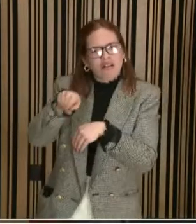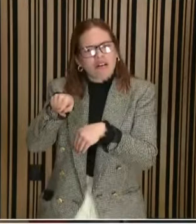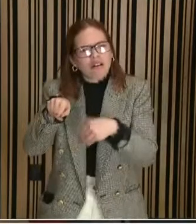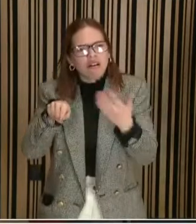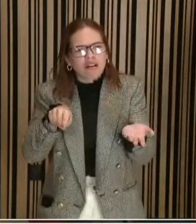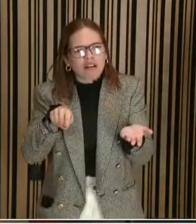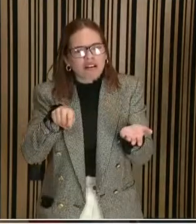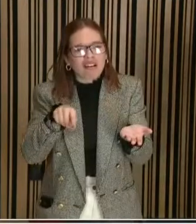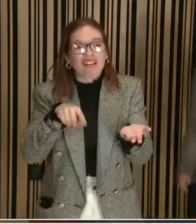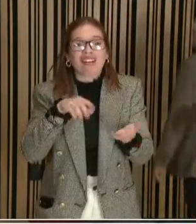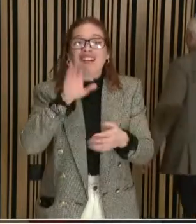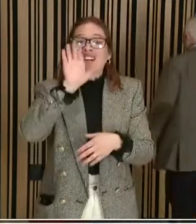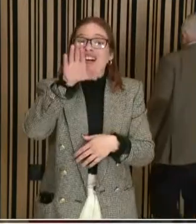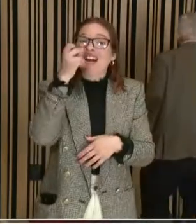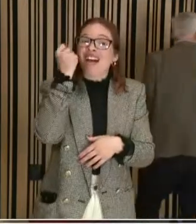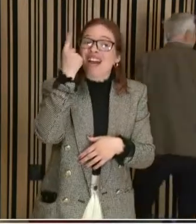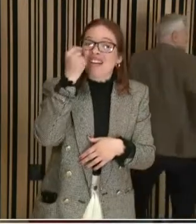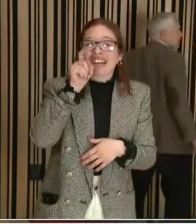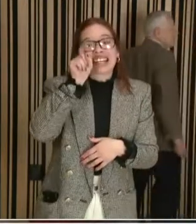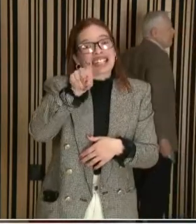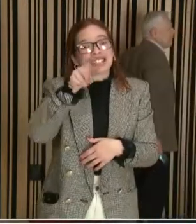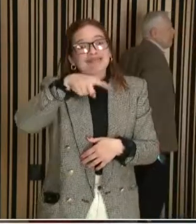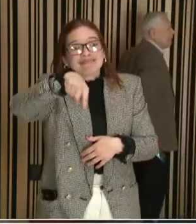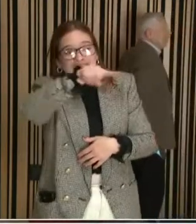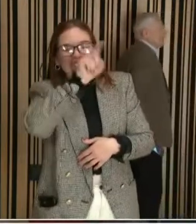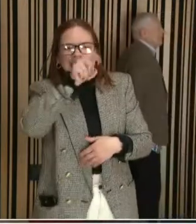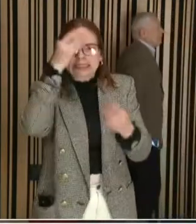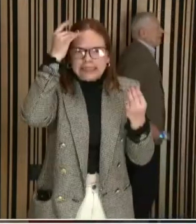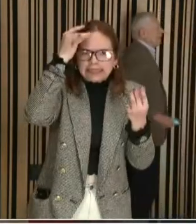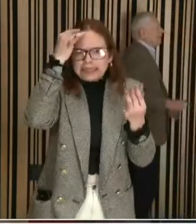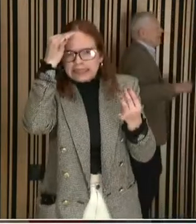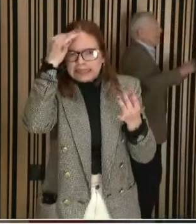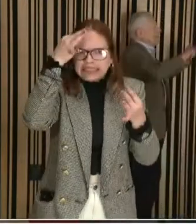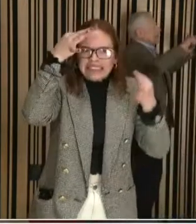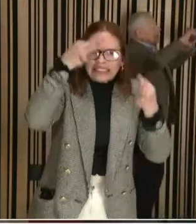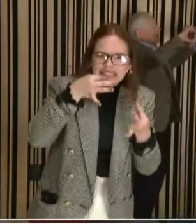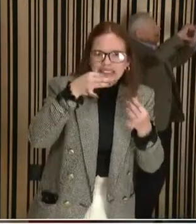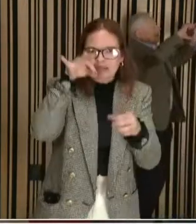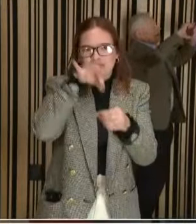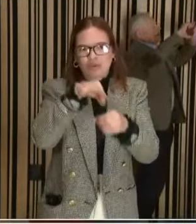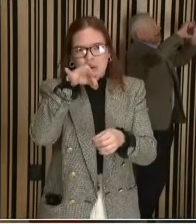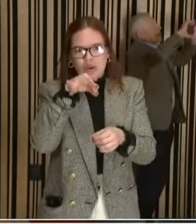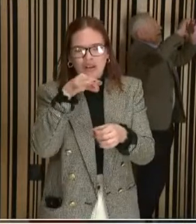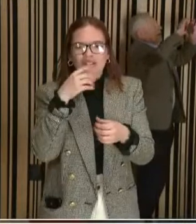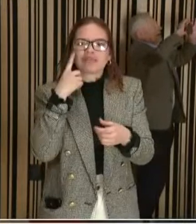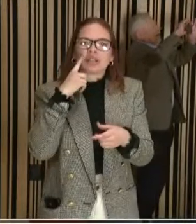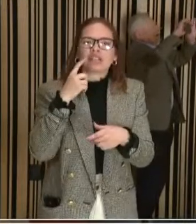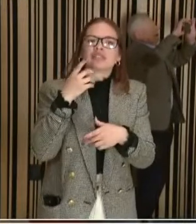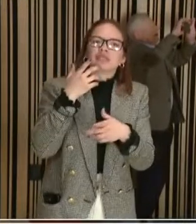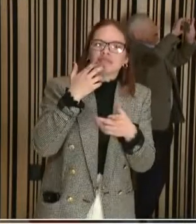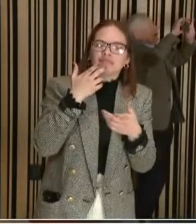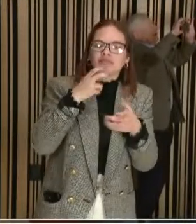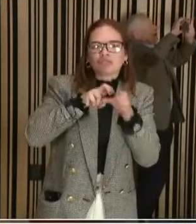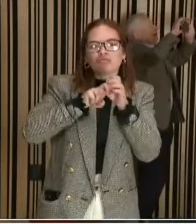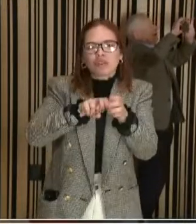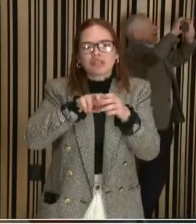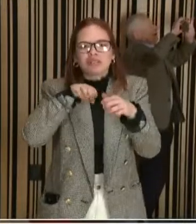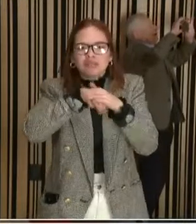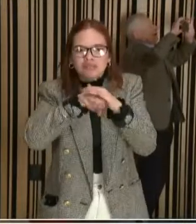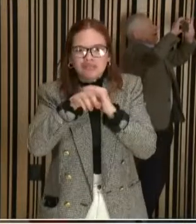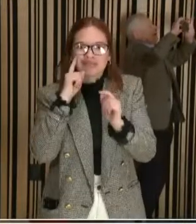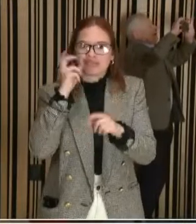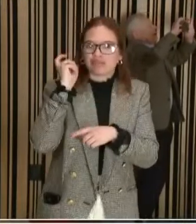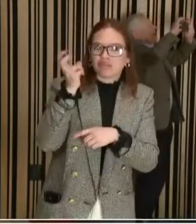the December vote, was free Metro access. Right. So taking all that together, I hope that the